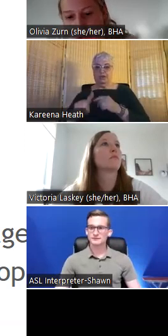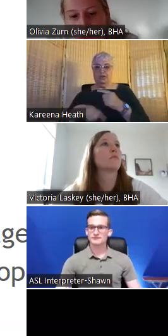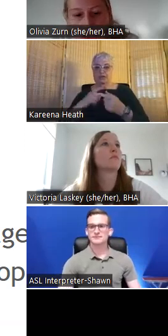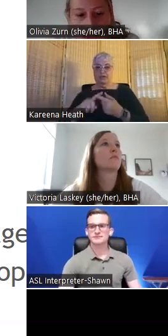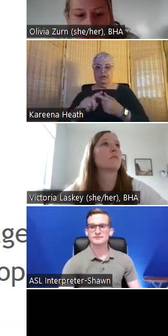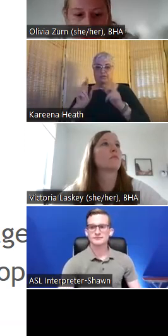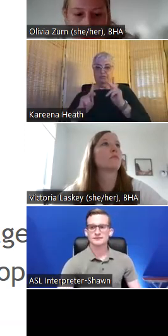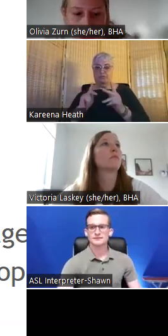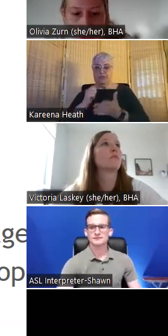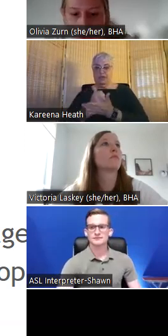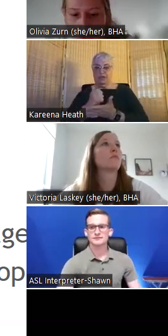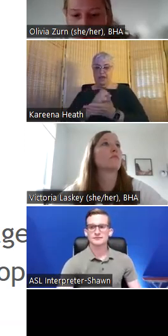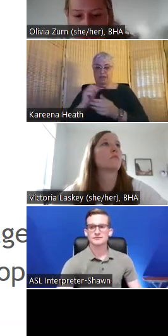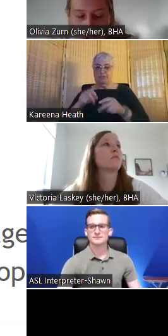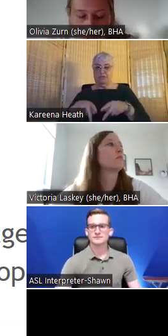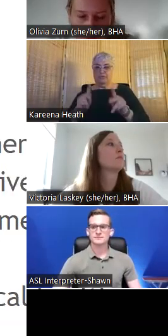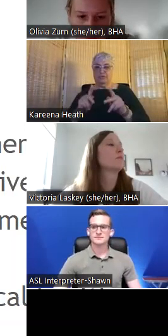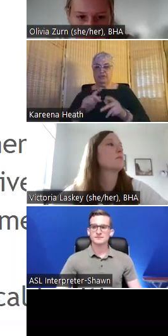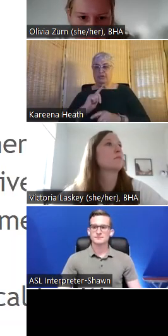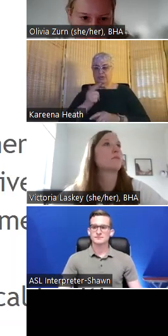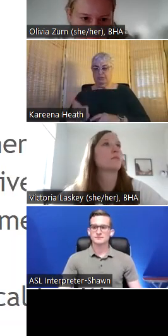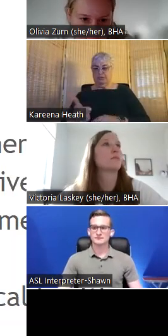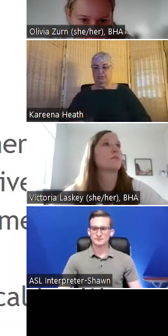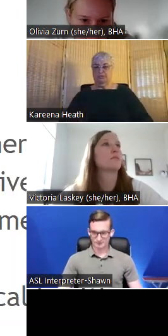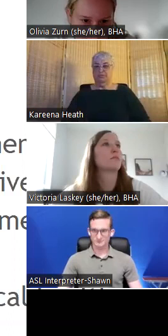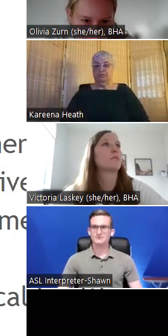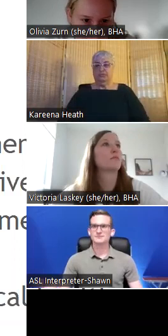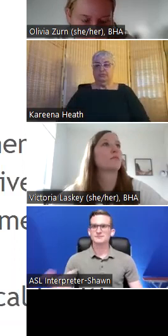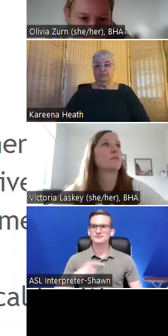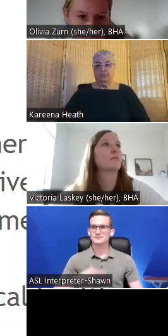personal assistance and/or permission.